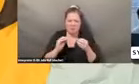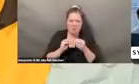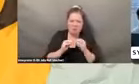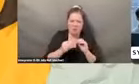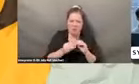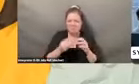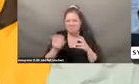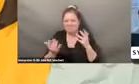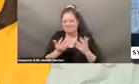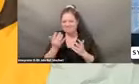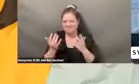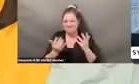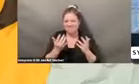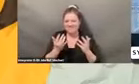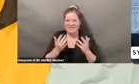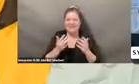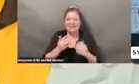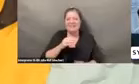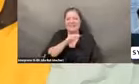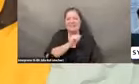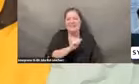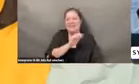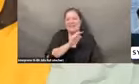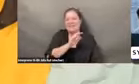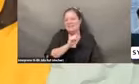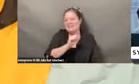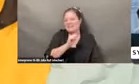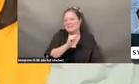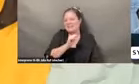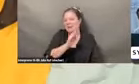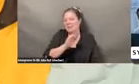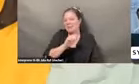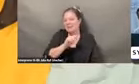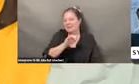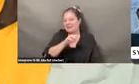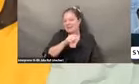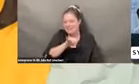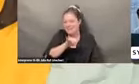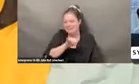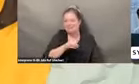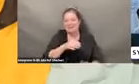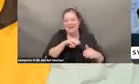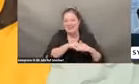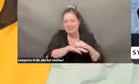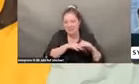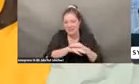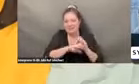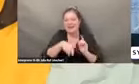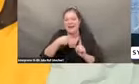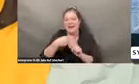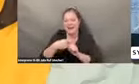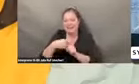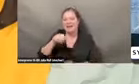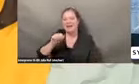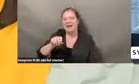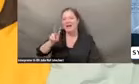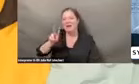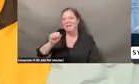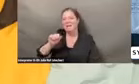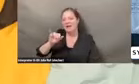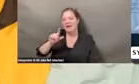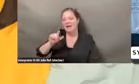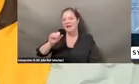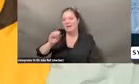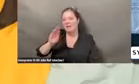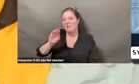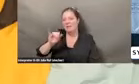the mismatch between accessibility and availability. So in some languages and some circumstances, people say that no, it's accessible on the